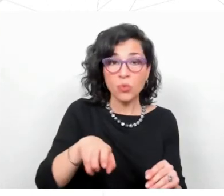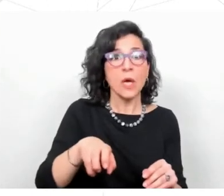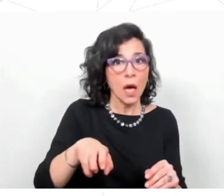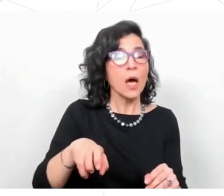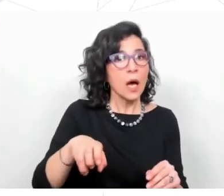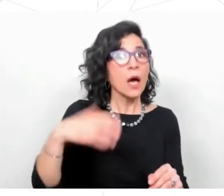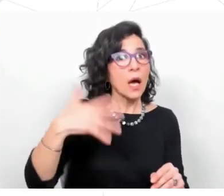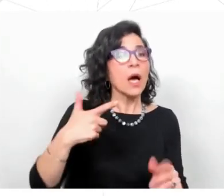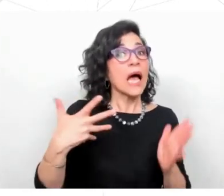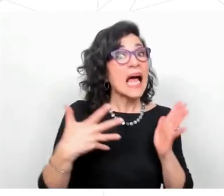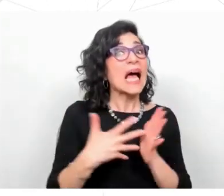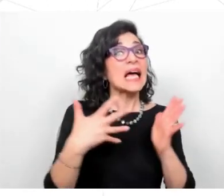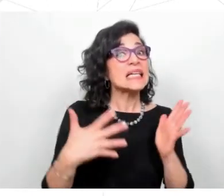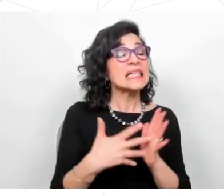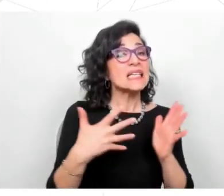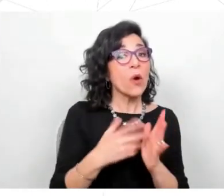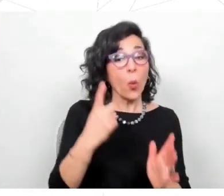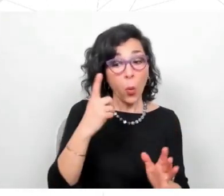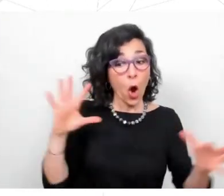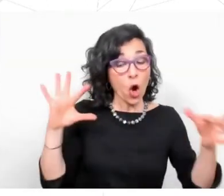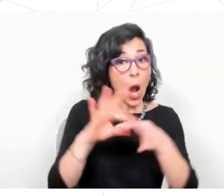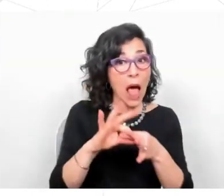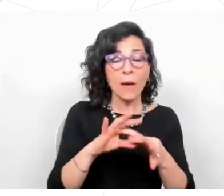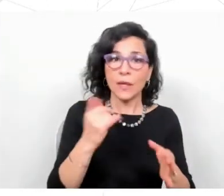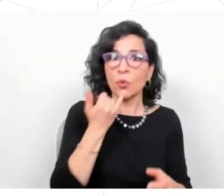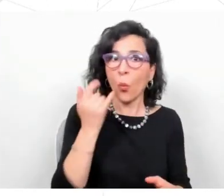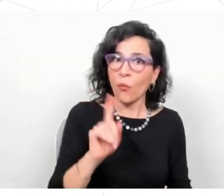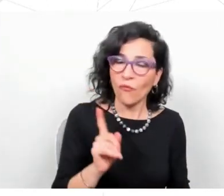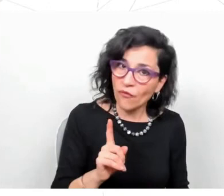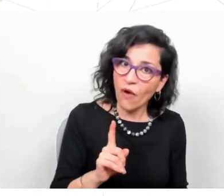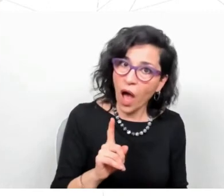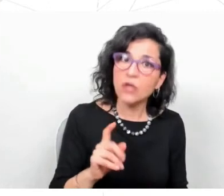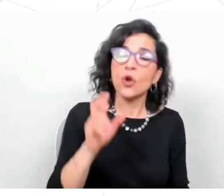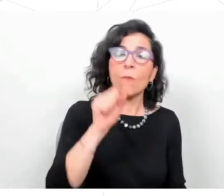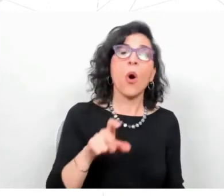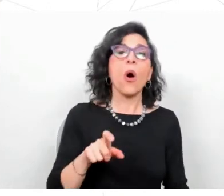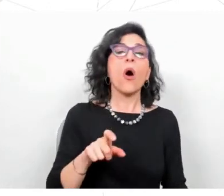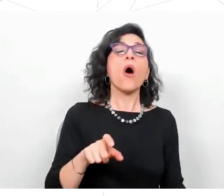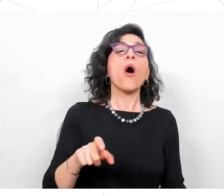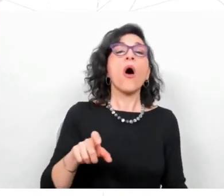can fine maneuver the mouse, focus over it. Next is scrolling.